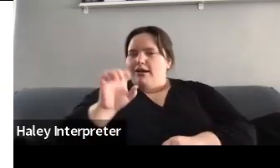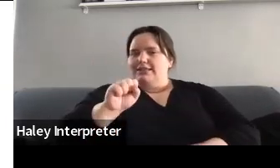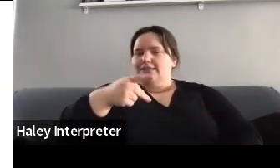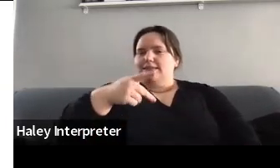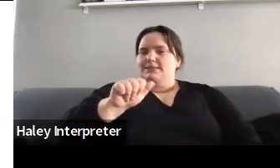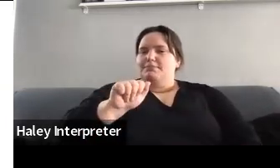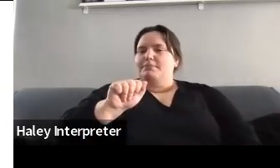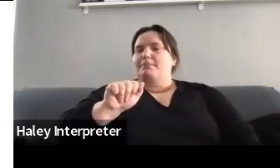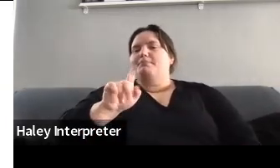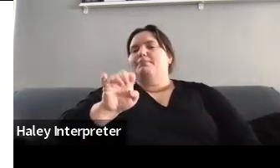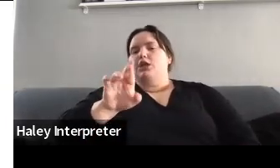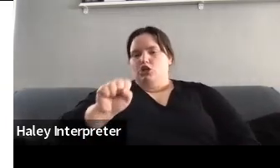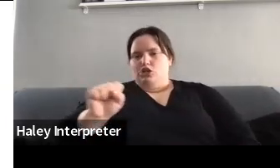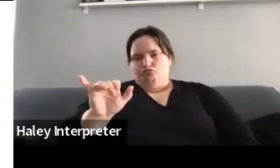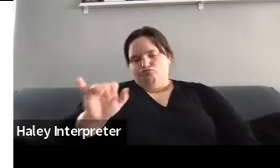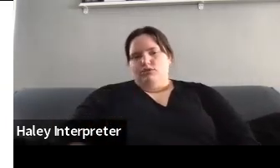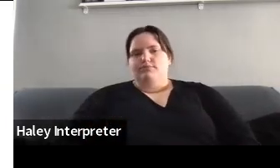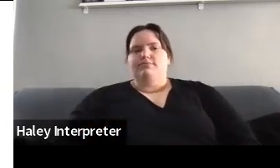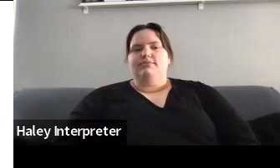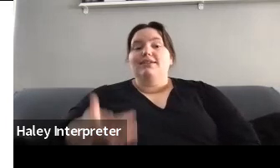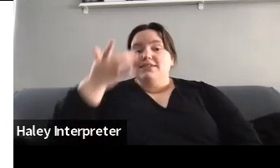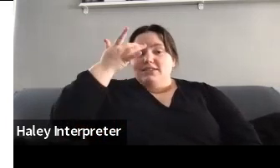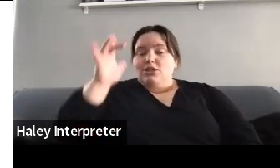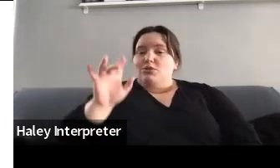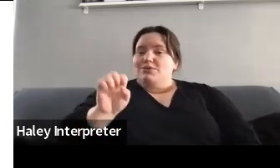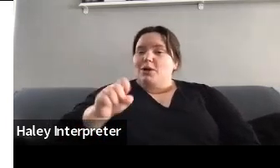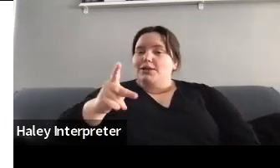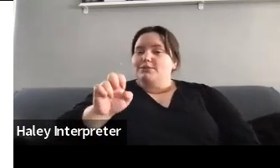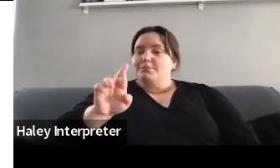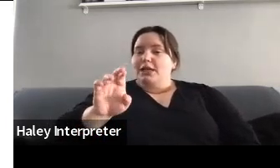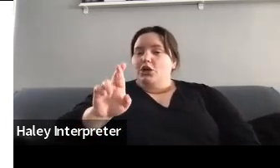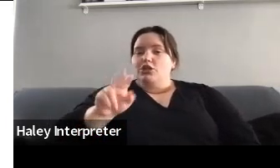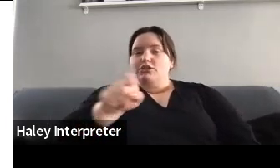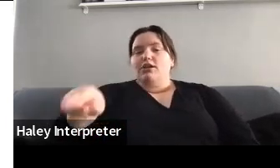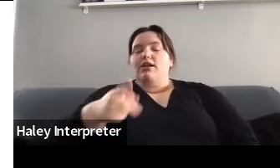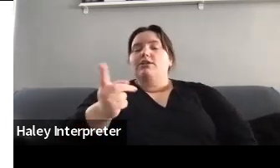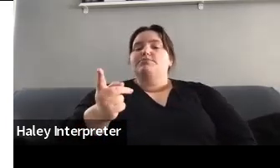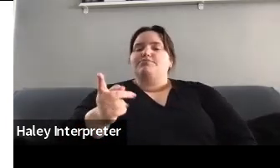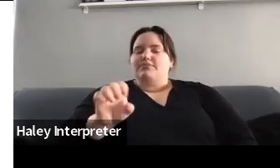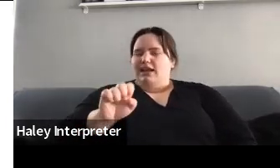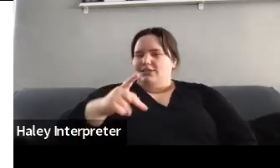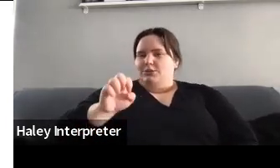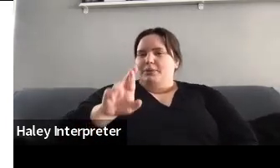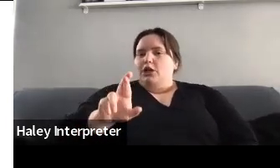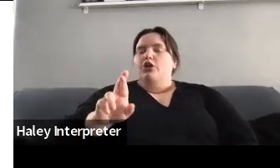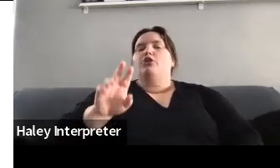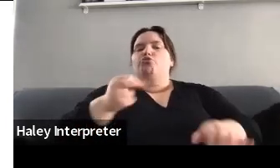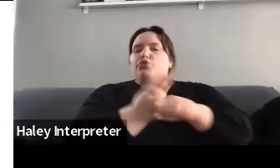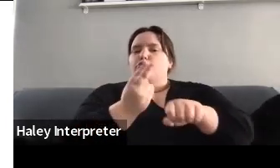So, smart speakers, if you're not aware, are typically speakers that you're able to talk